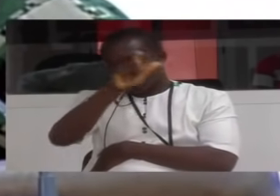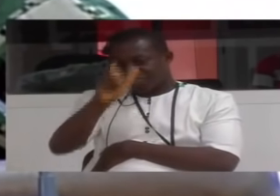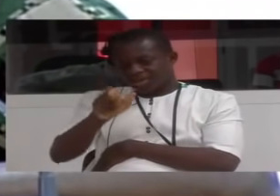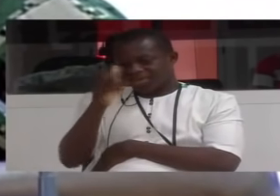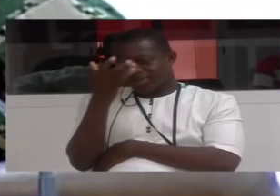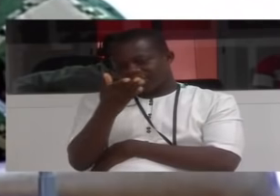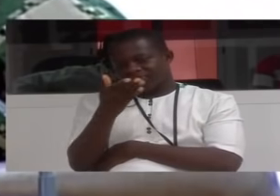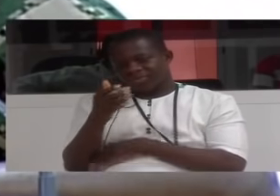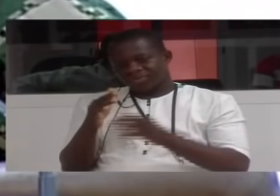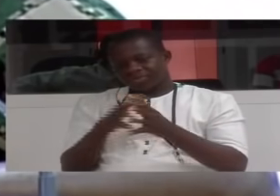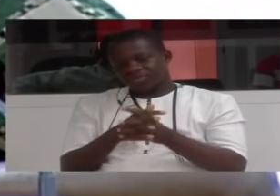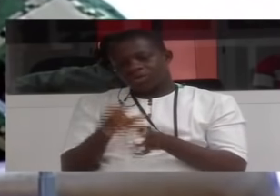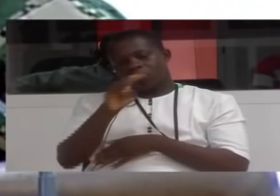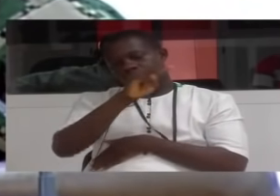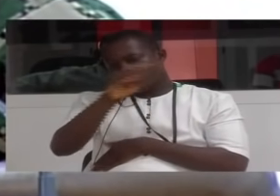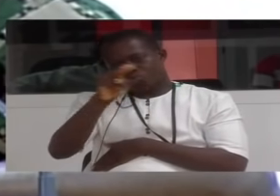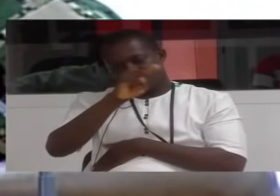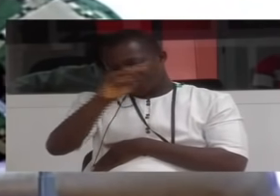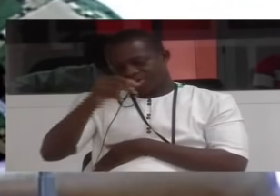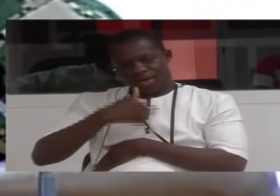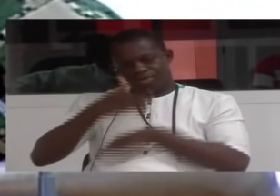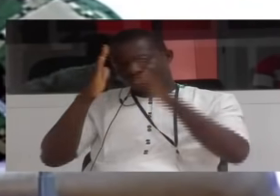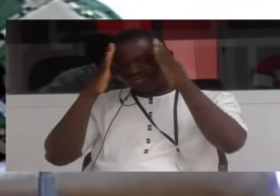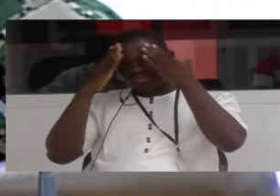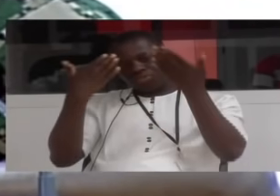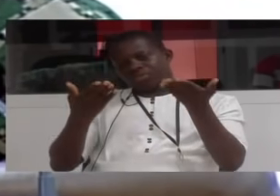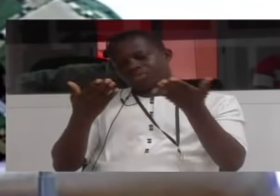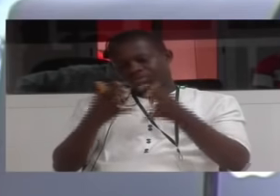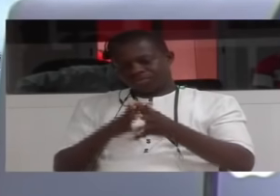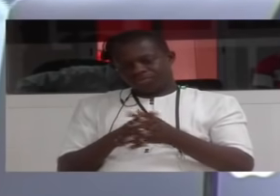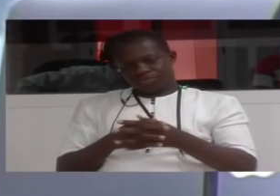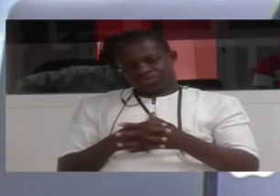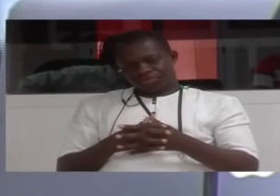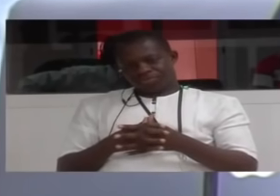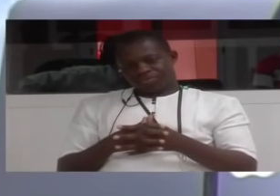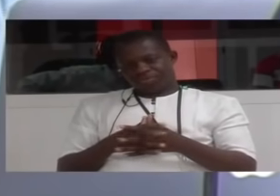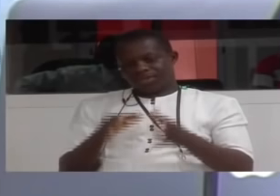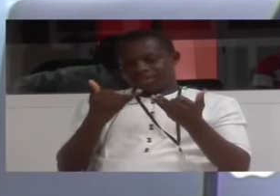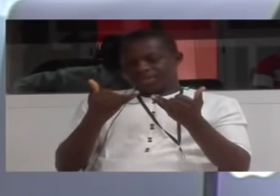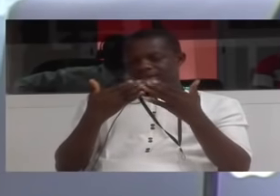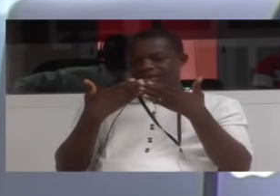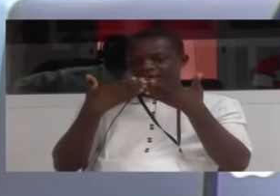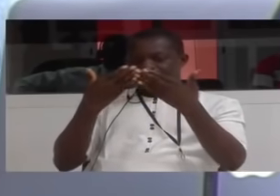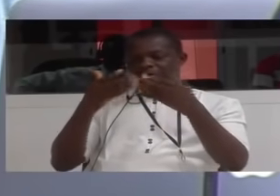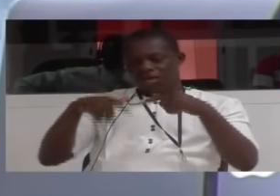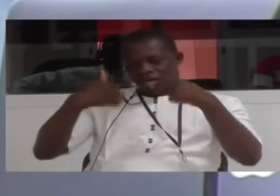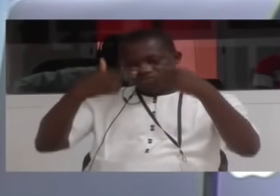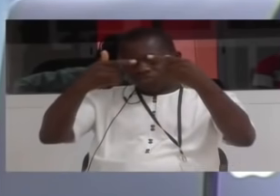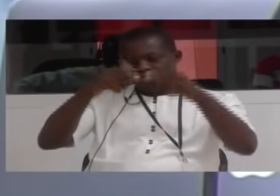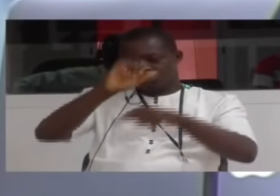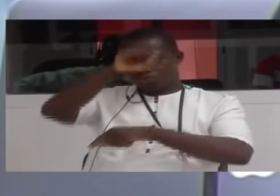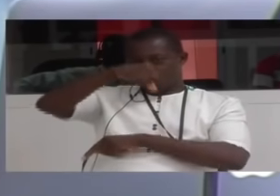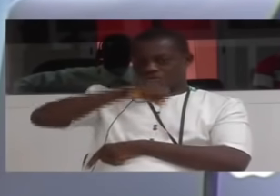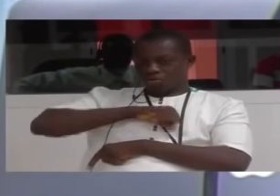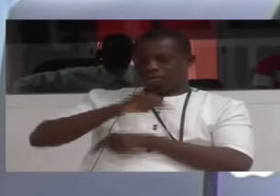individual agent bobu dedit xawmako. No, I don't know him. Tell us, proceed with your and